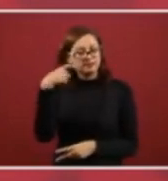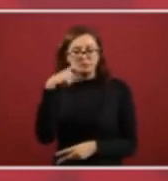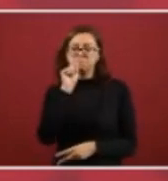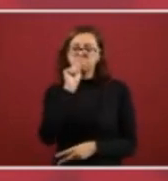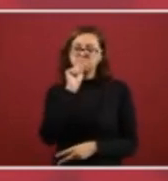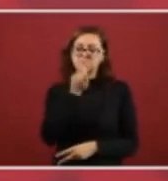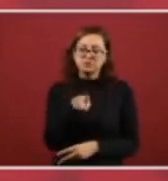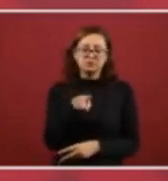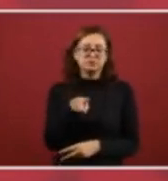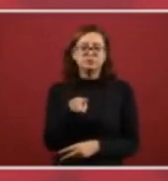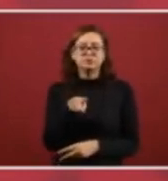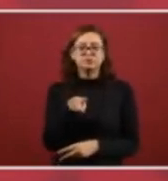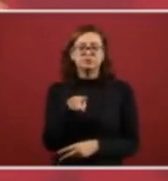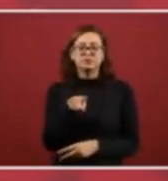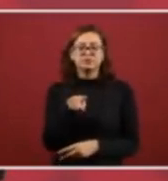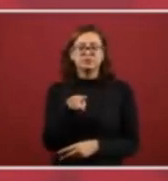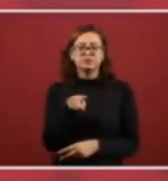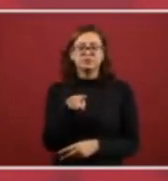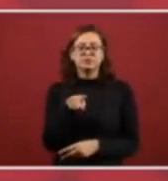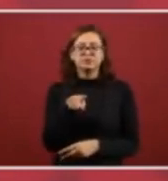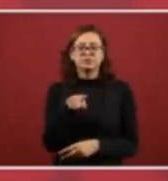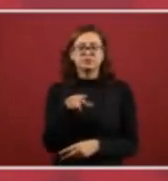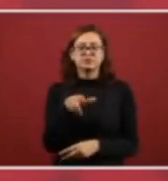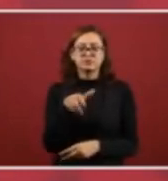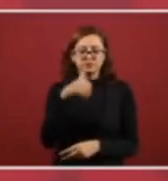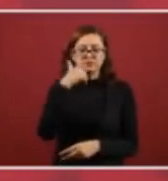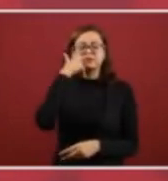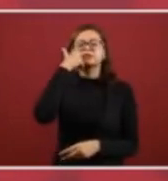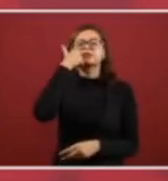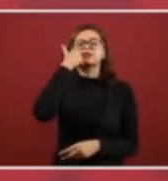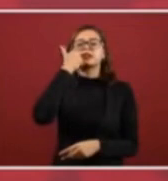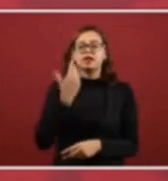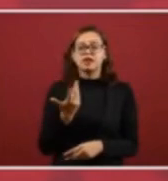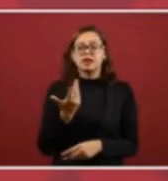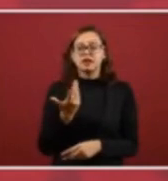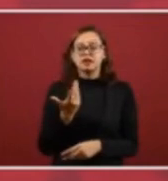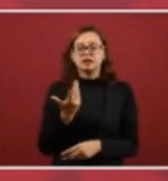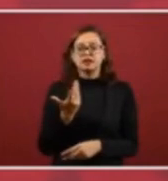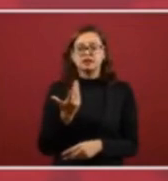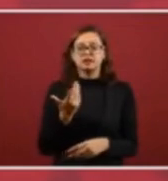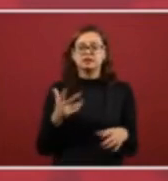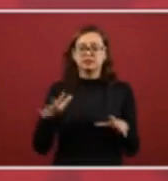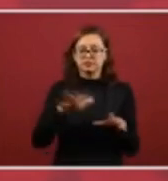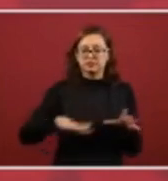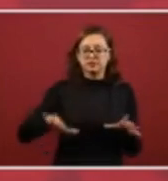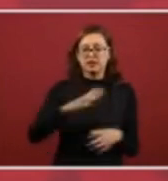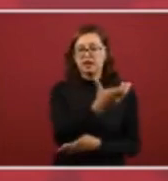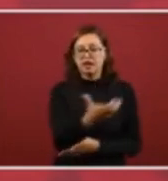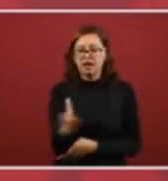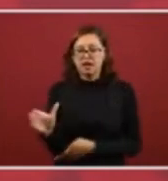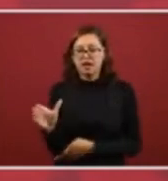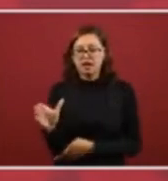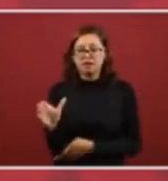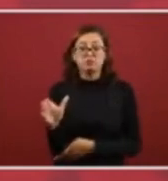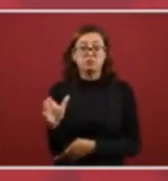also. They want to convert it into an area, a rural